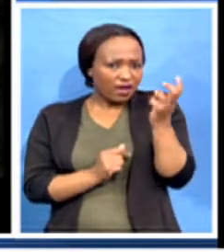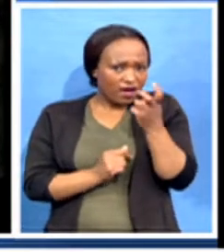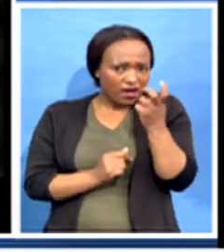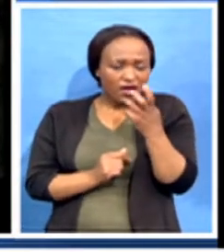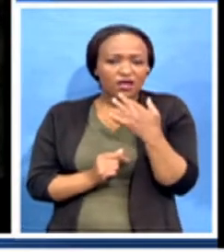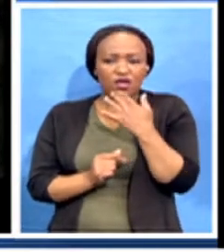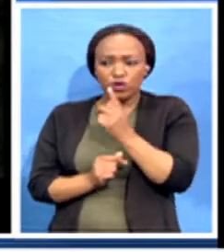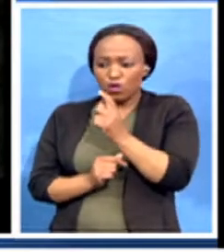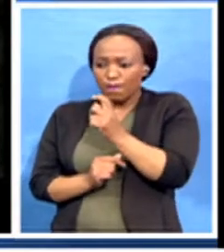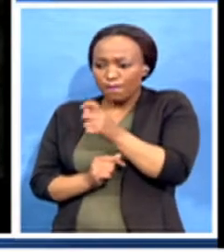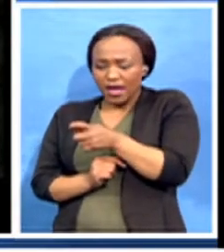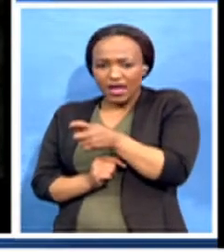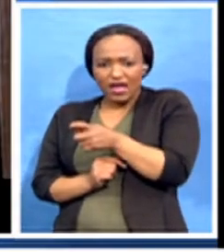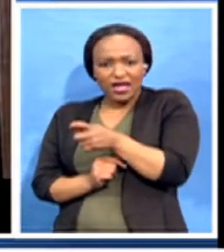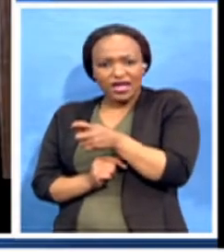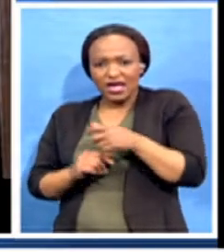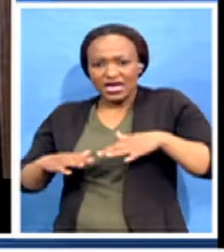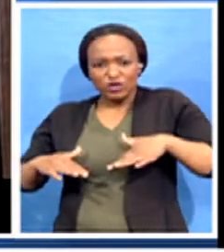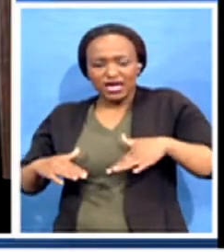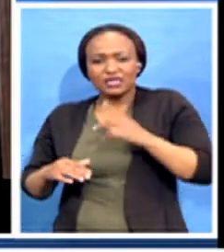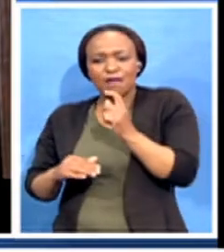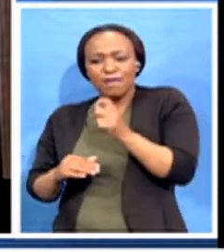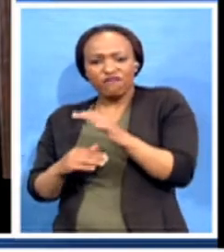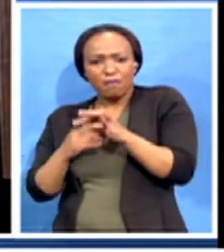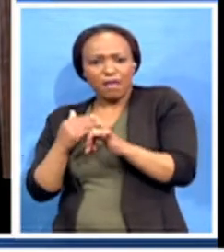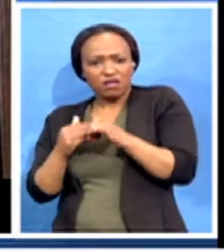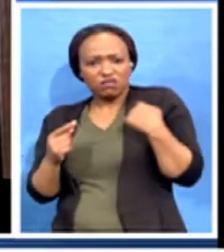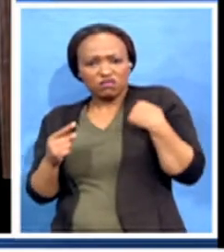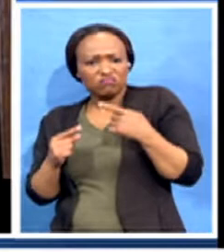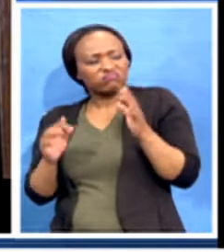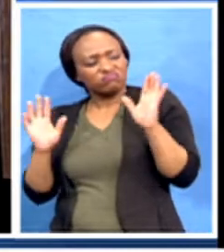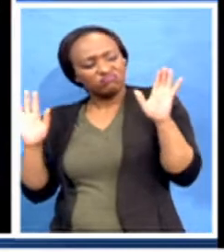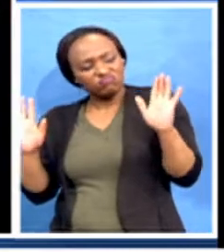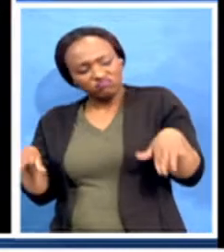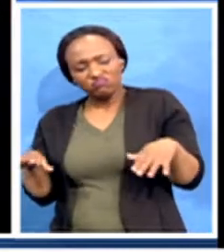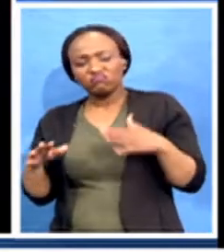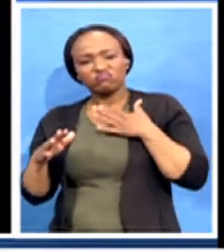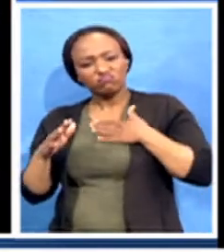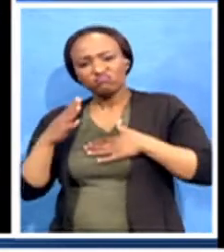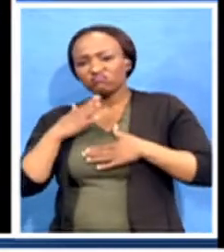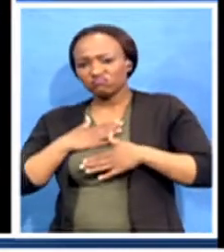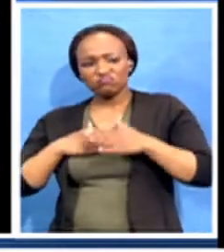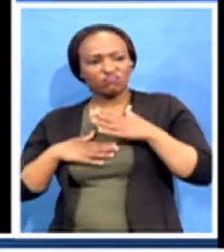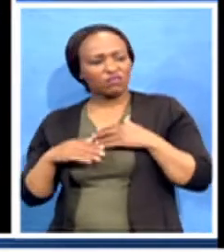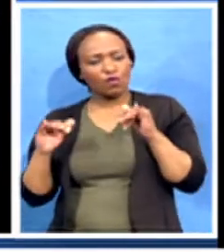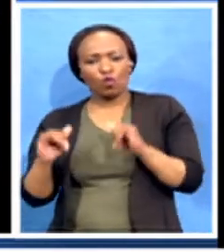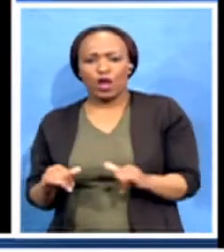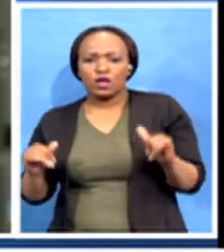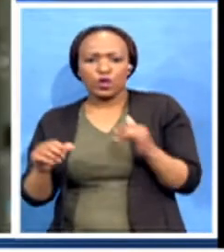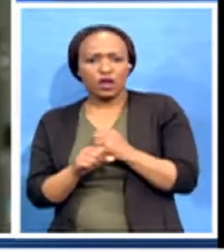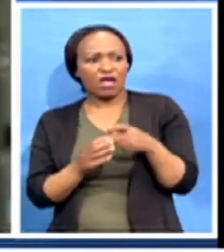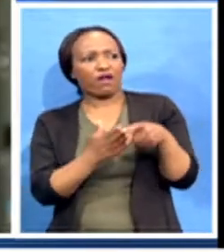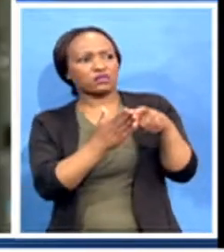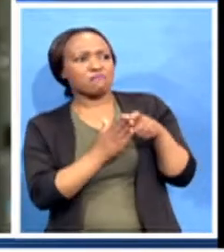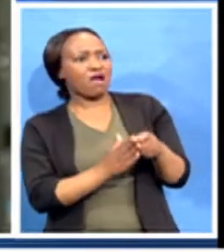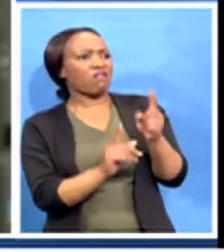hadn't paid them for some months, and there they were waiting for us. Never made any demands.